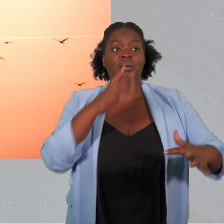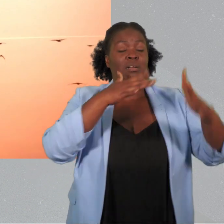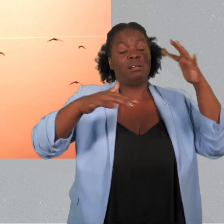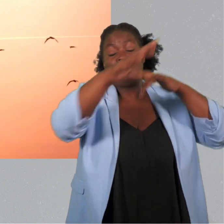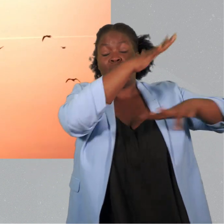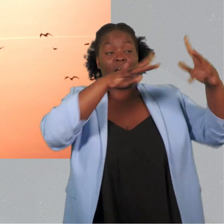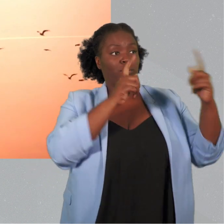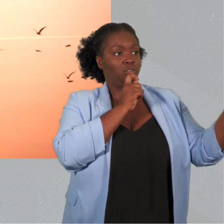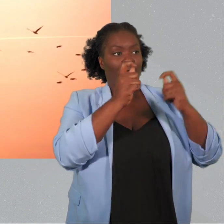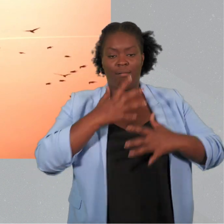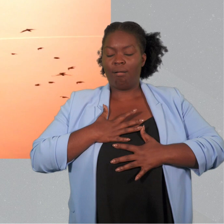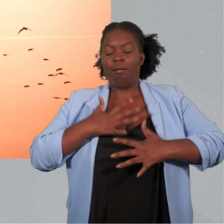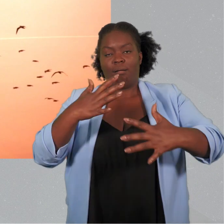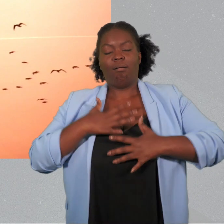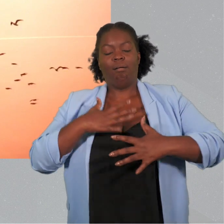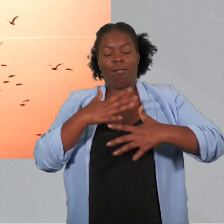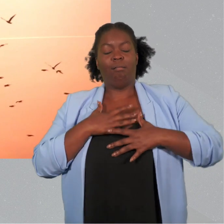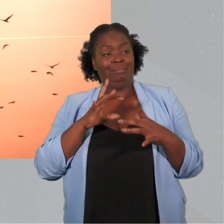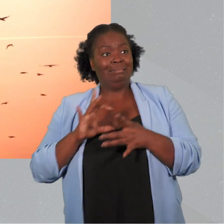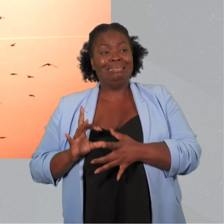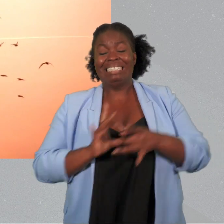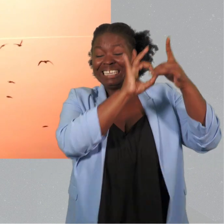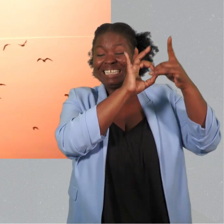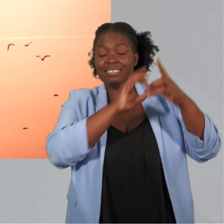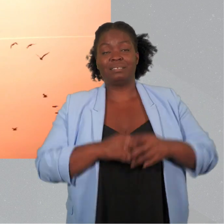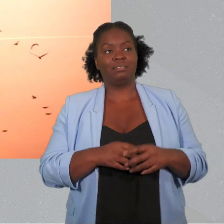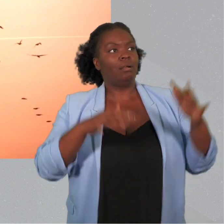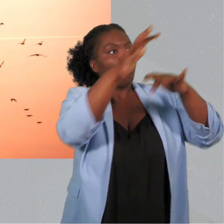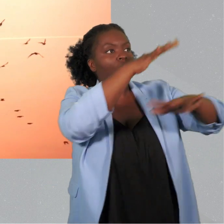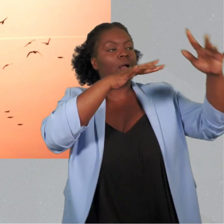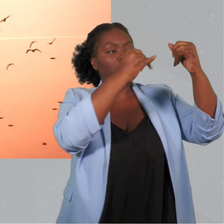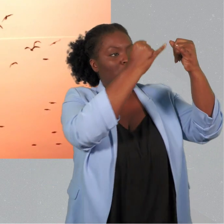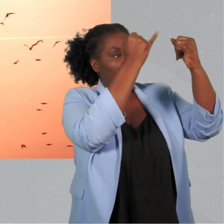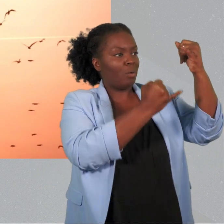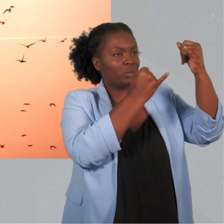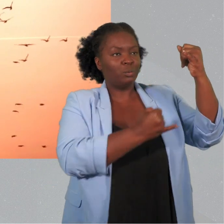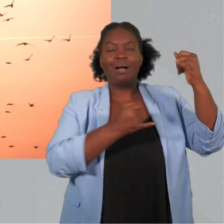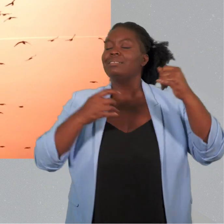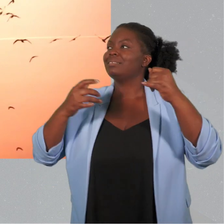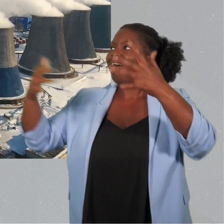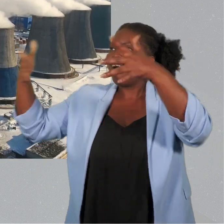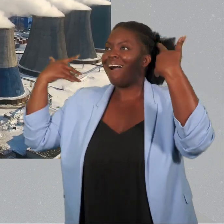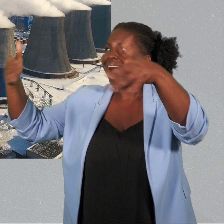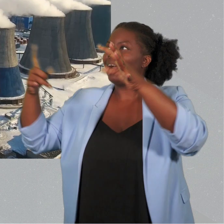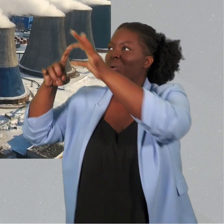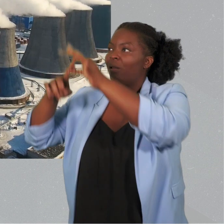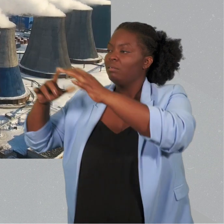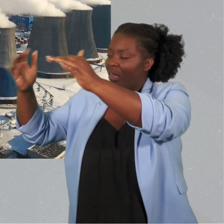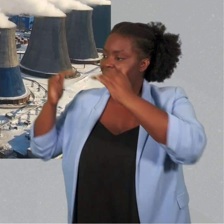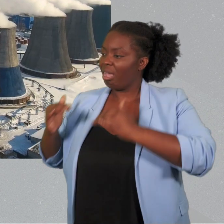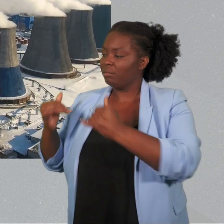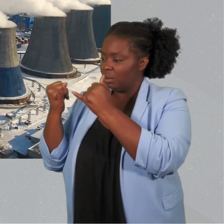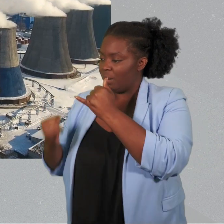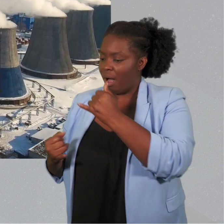really closely linked. I mean, so much of respiratory health is down to the quality of the air that we breathe. And there are loads of links between the